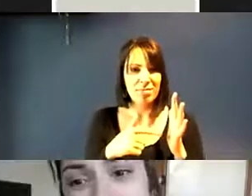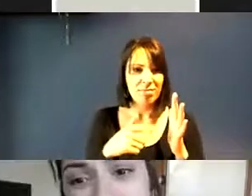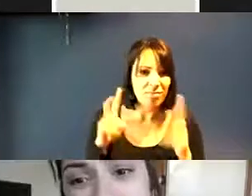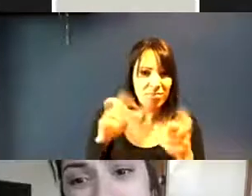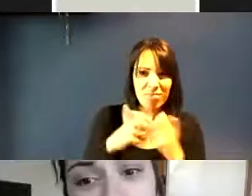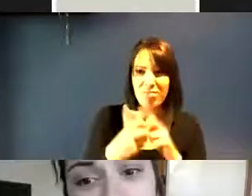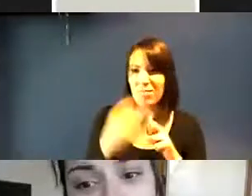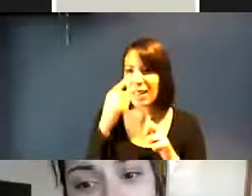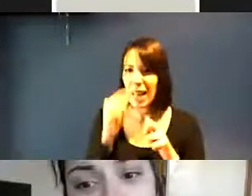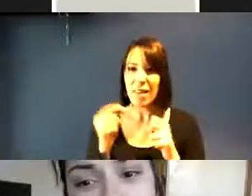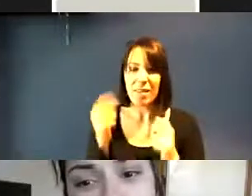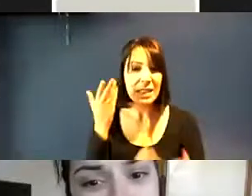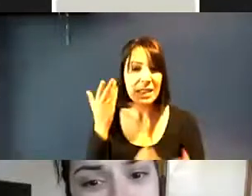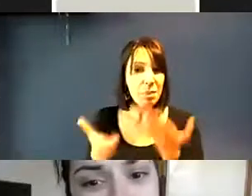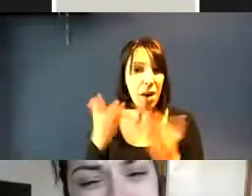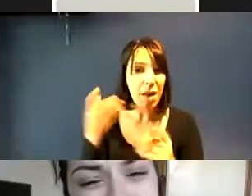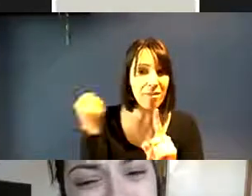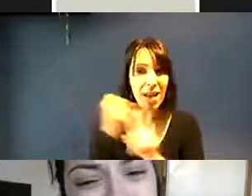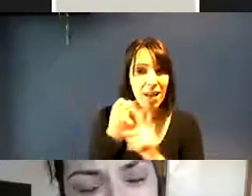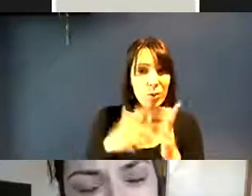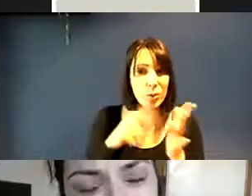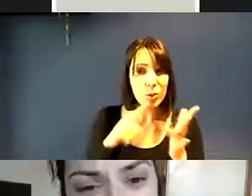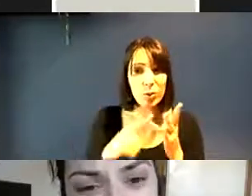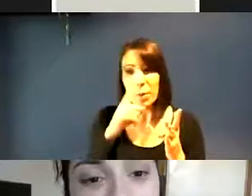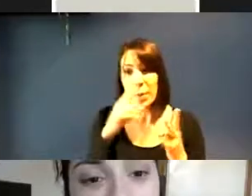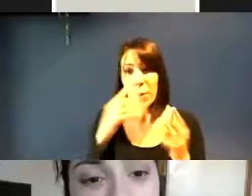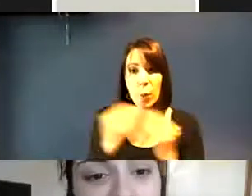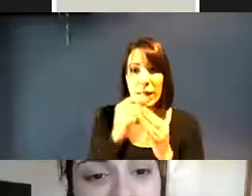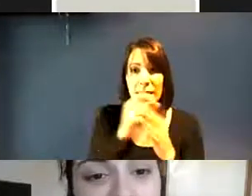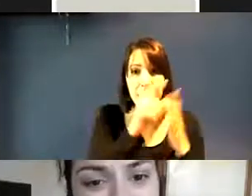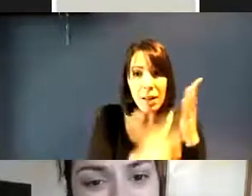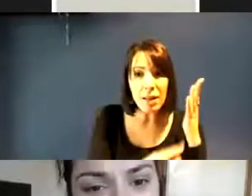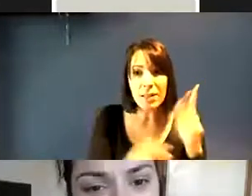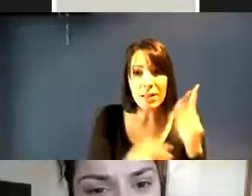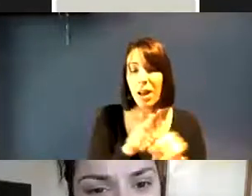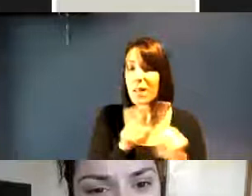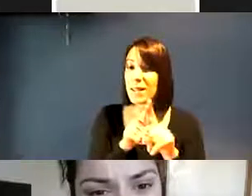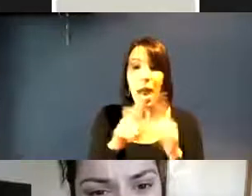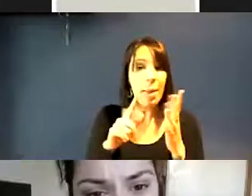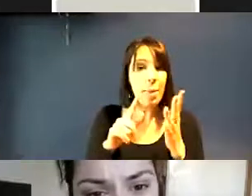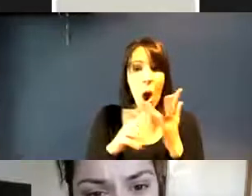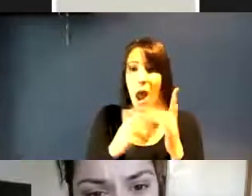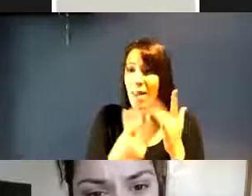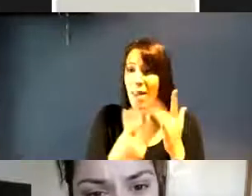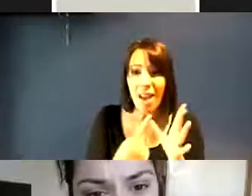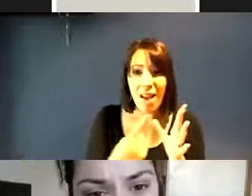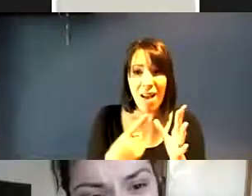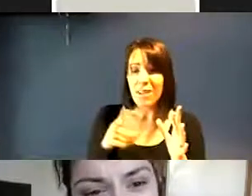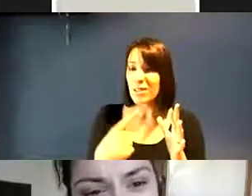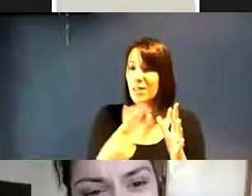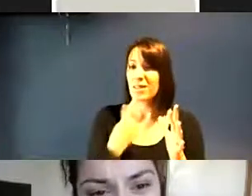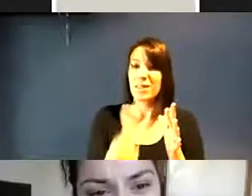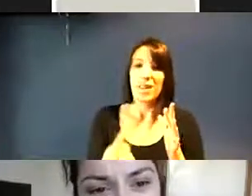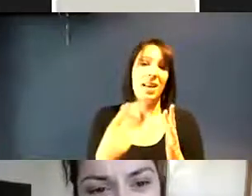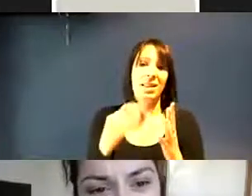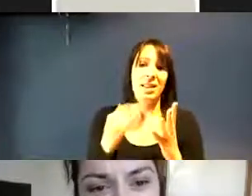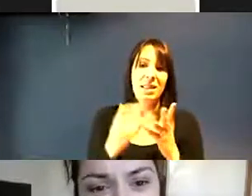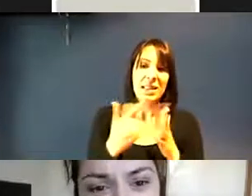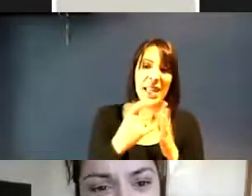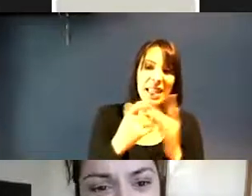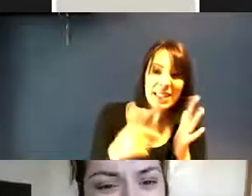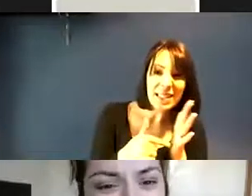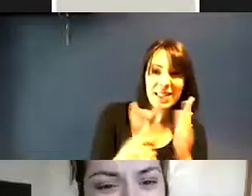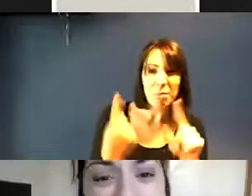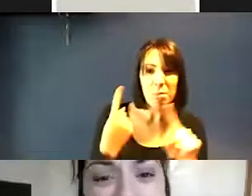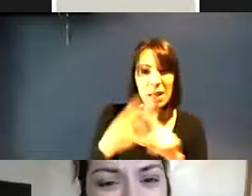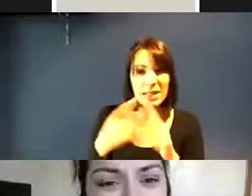for people with disabilities, like how Olivia was talking about sexist peer relations. This is ableist peer relations.